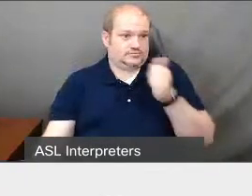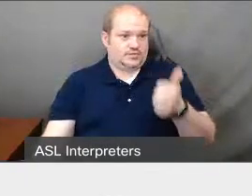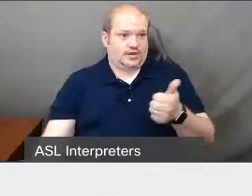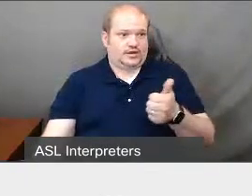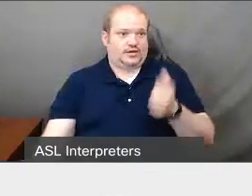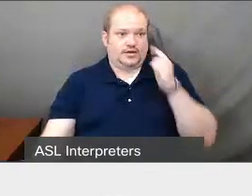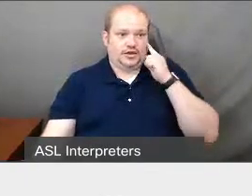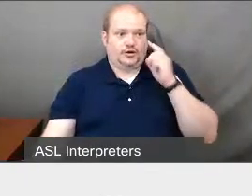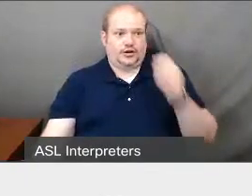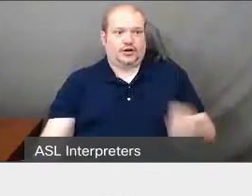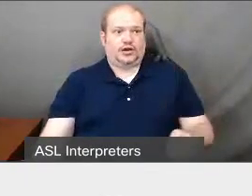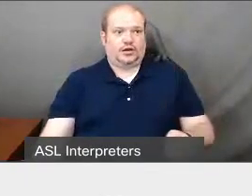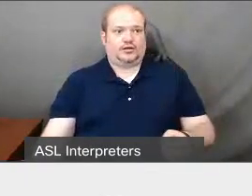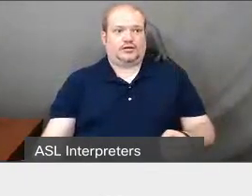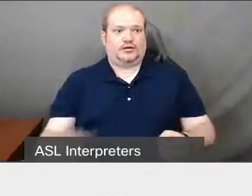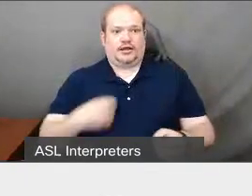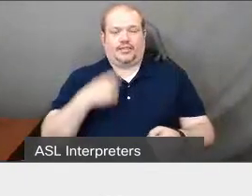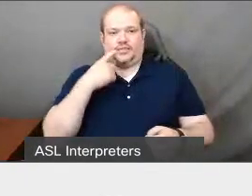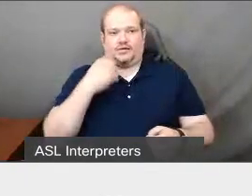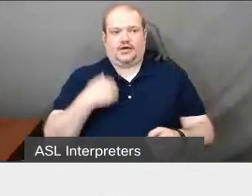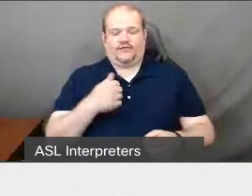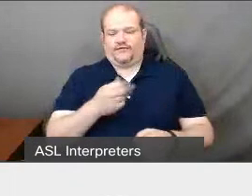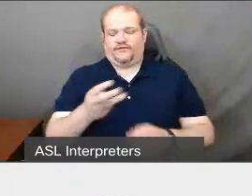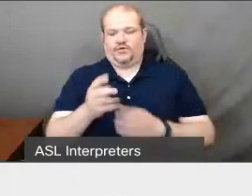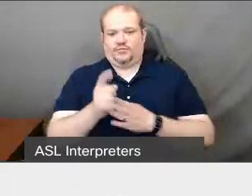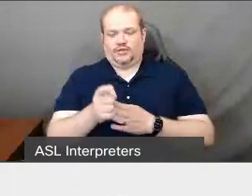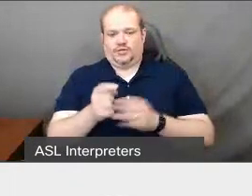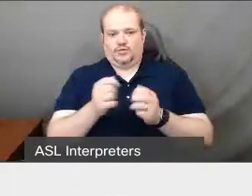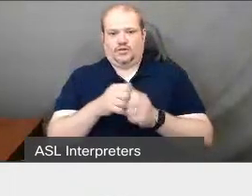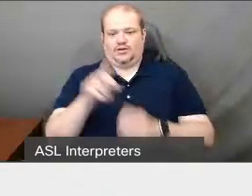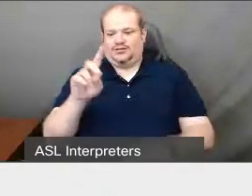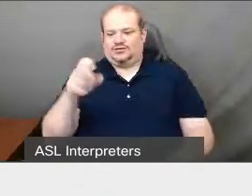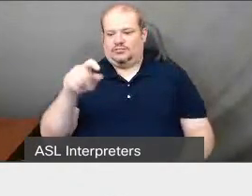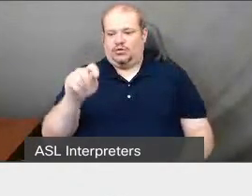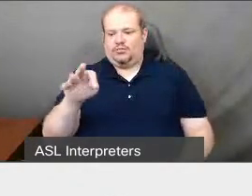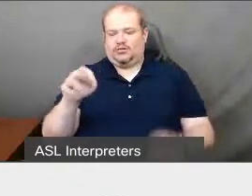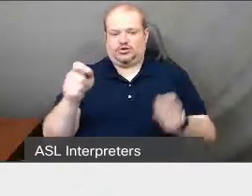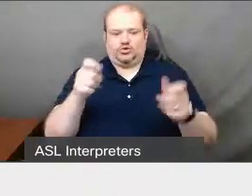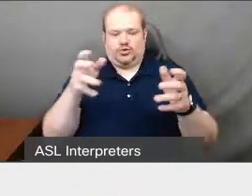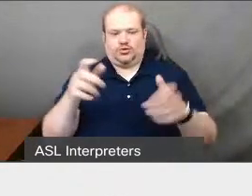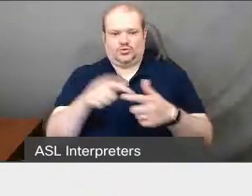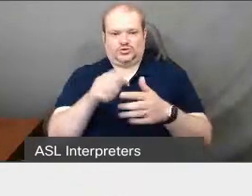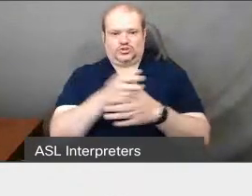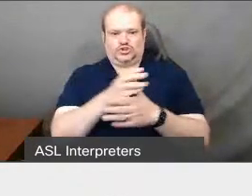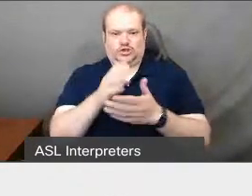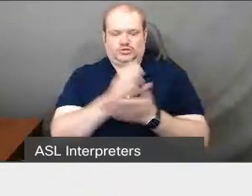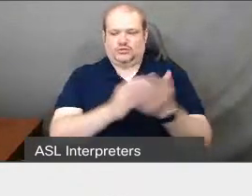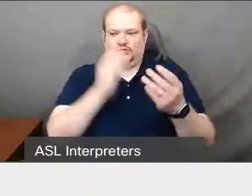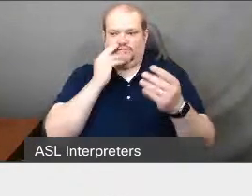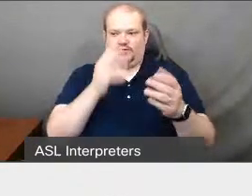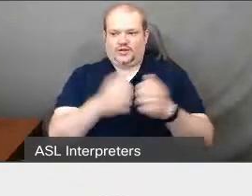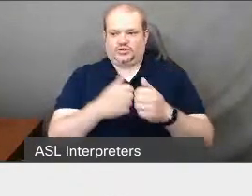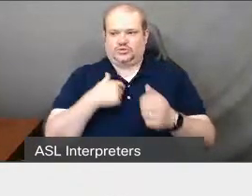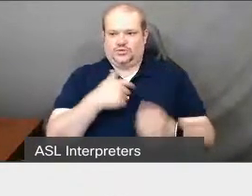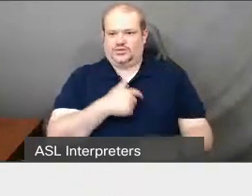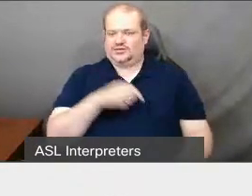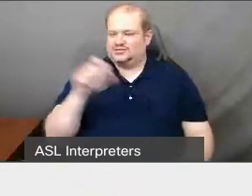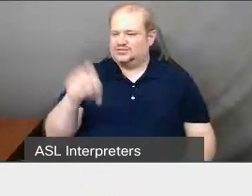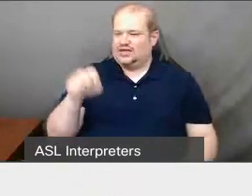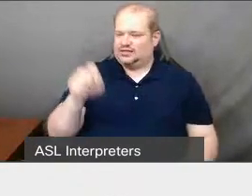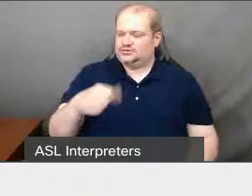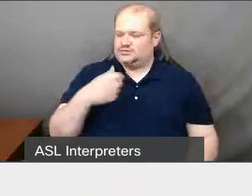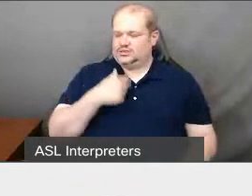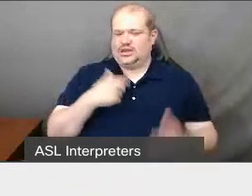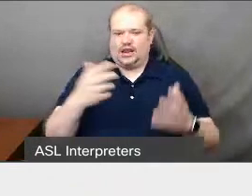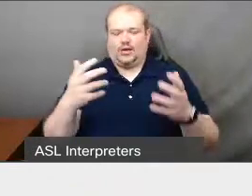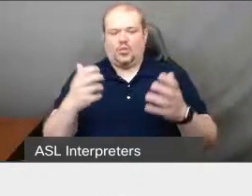Okay, hearing none, I think we've got a few minutes that the department director wants to share some information with us. Yeah, I just wanted